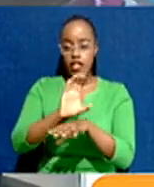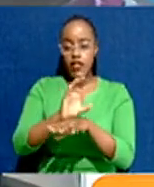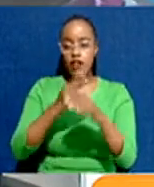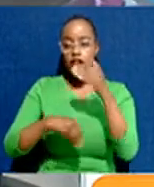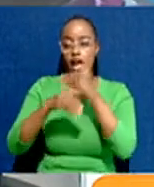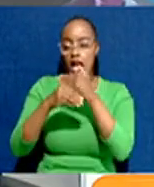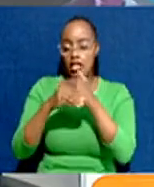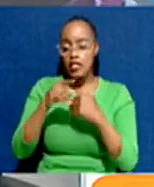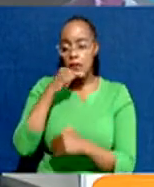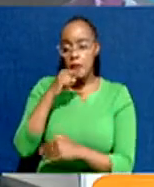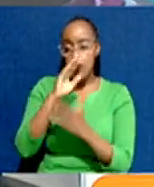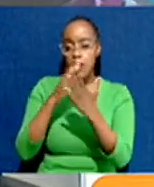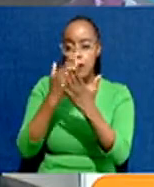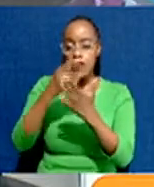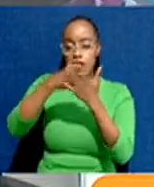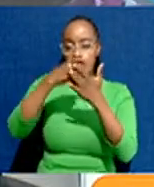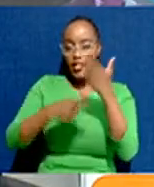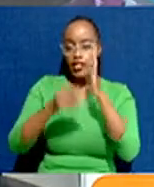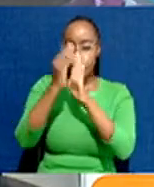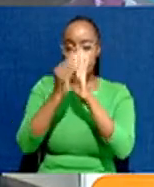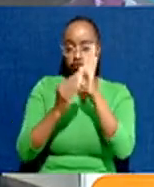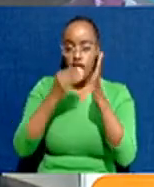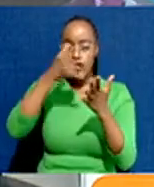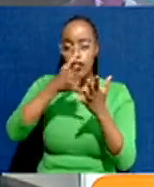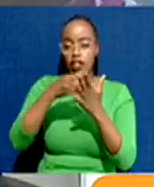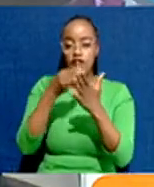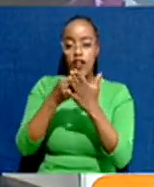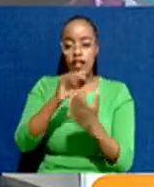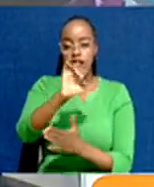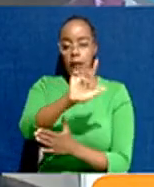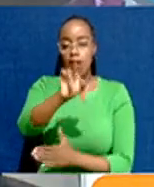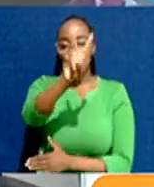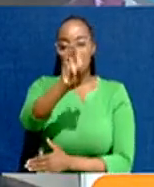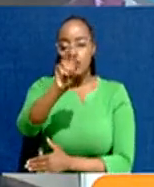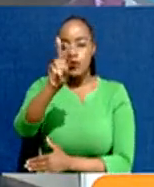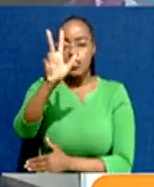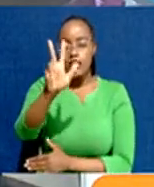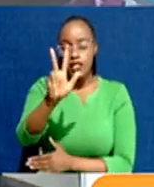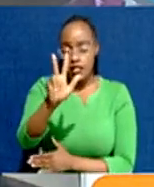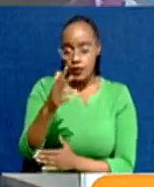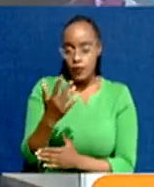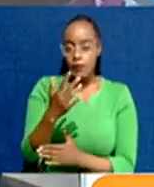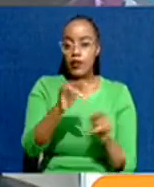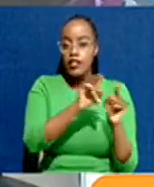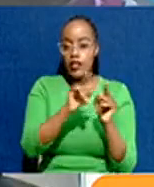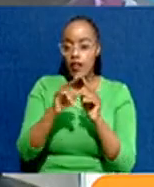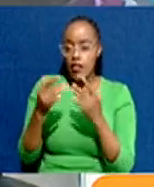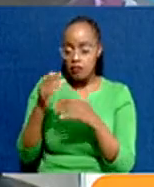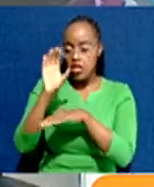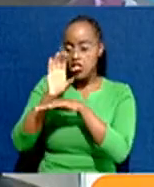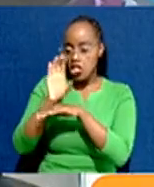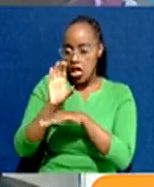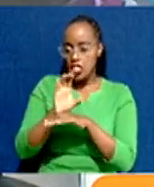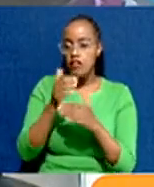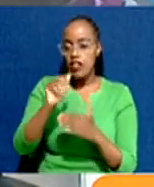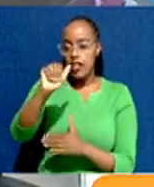its voice against the proposed taxation measures contained in the Finance Bill 2023. The clergy, led by the head of the Anglican